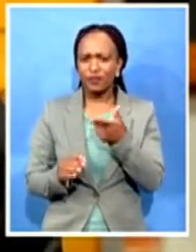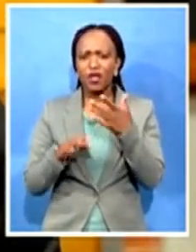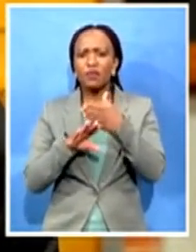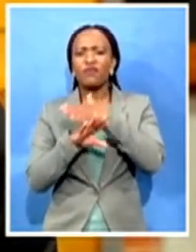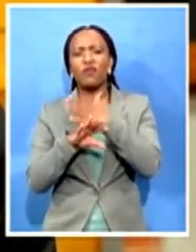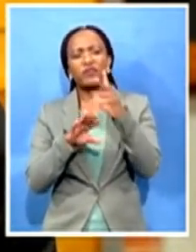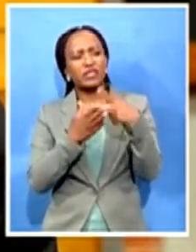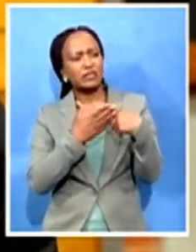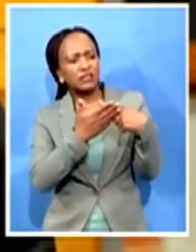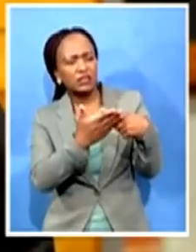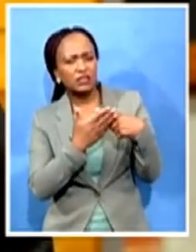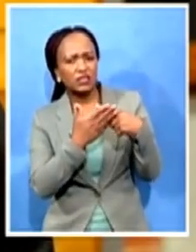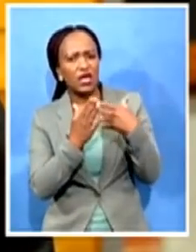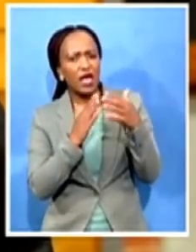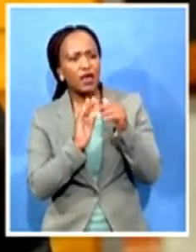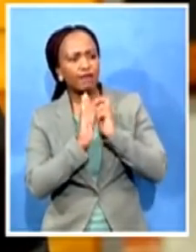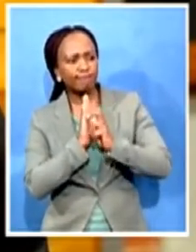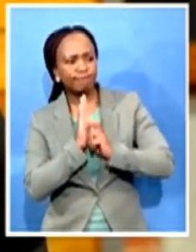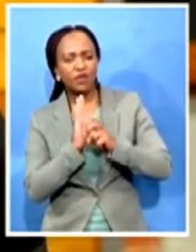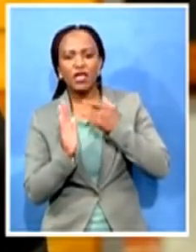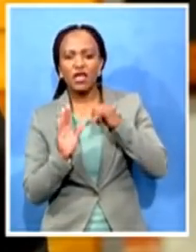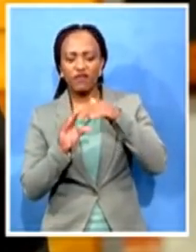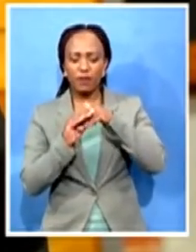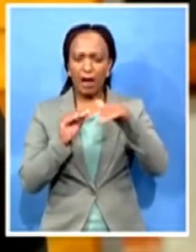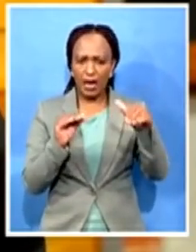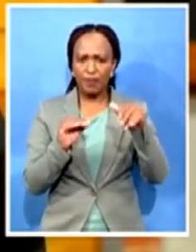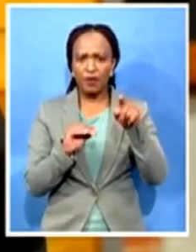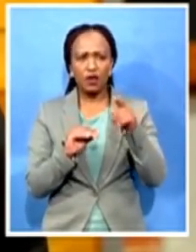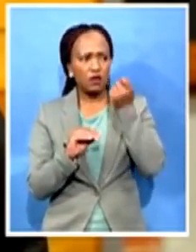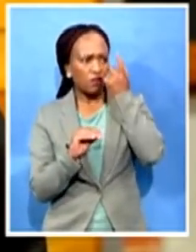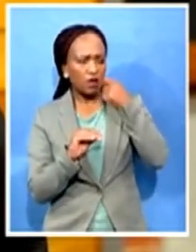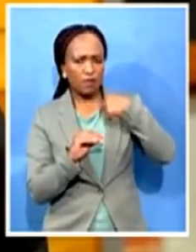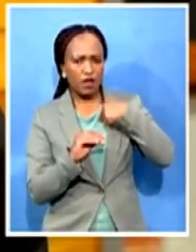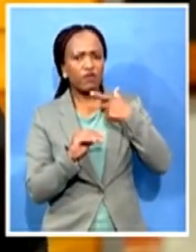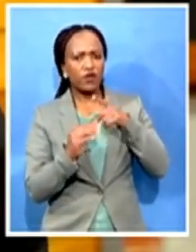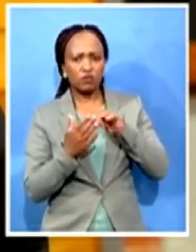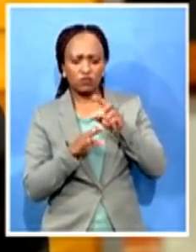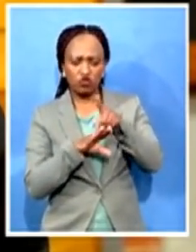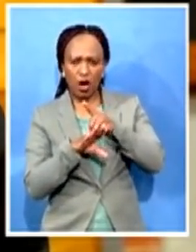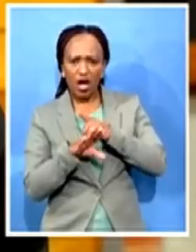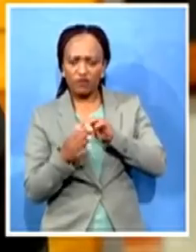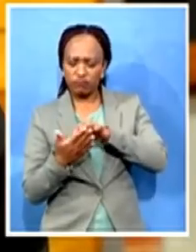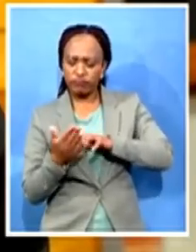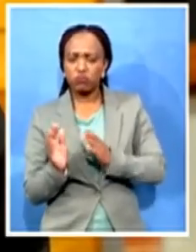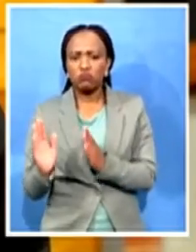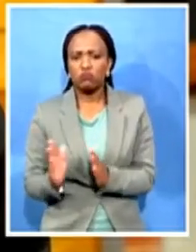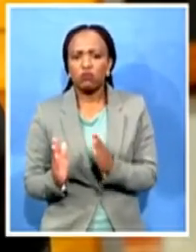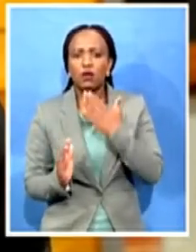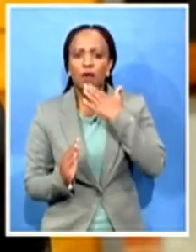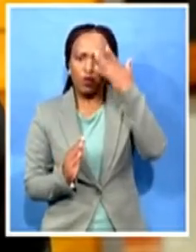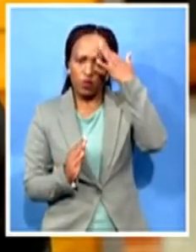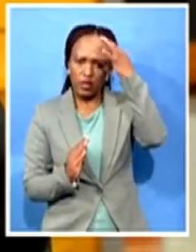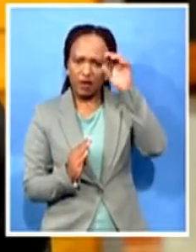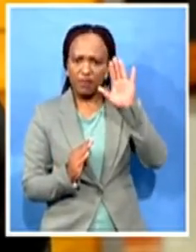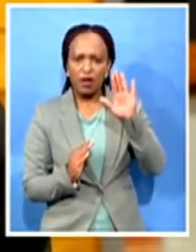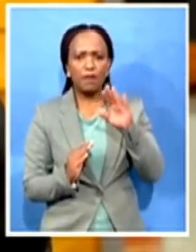etc. And my understanding was, and in fact a draft order has been prepared by the state, that there would be no major problem in